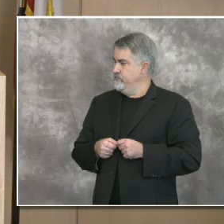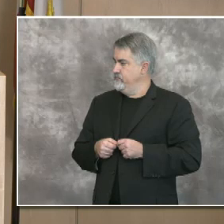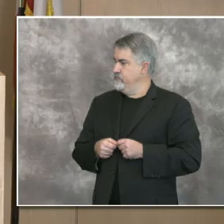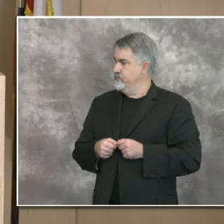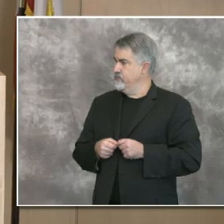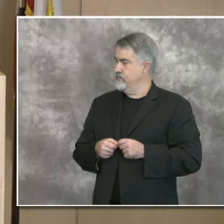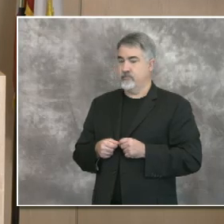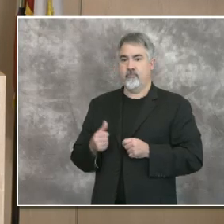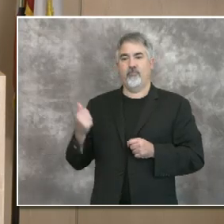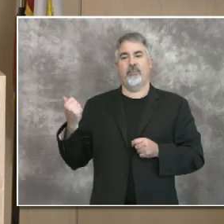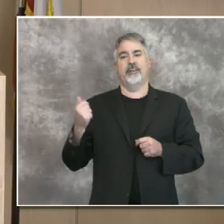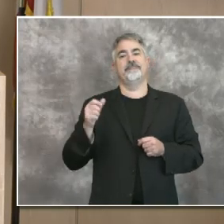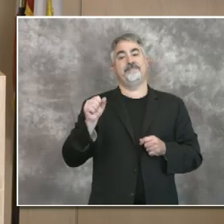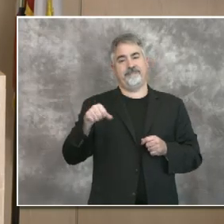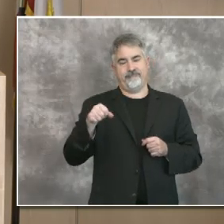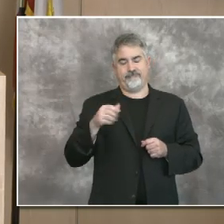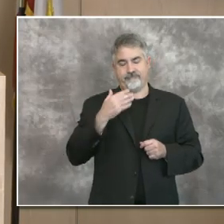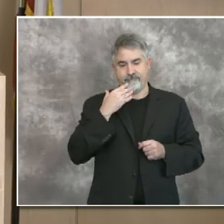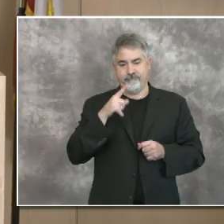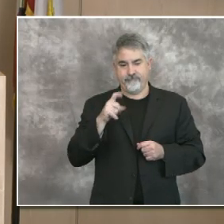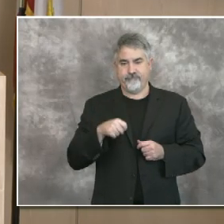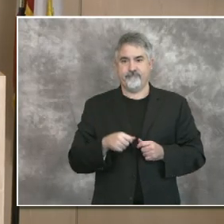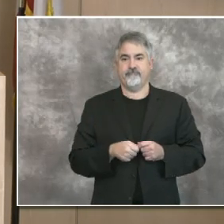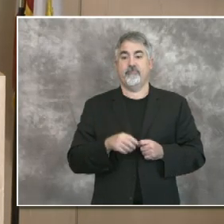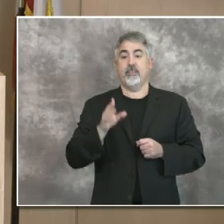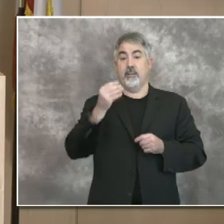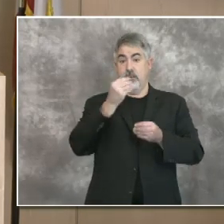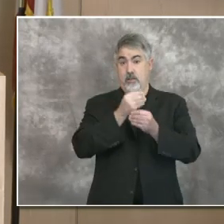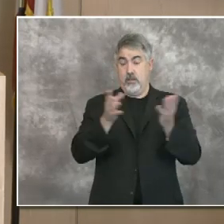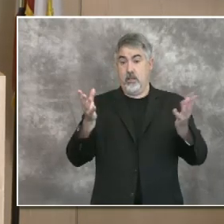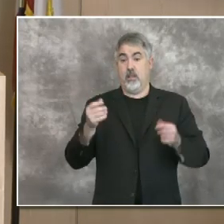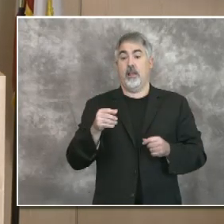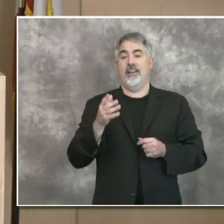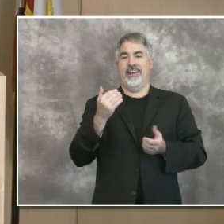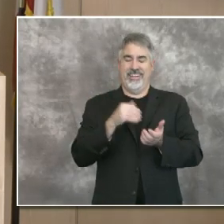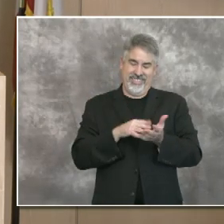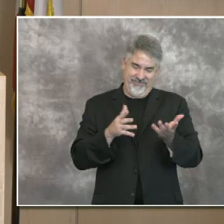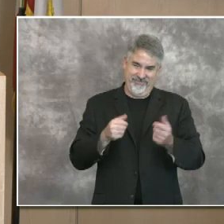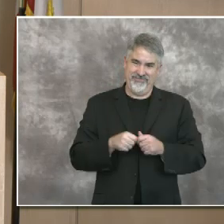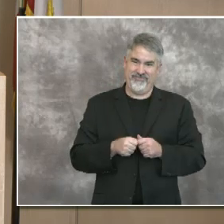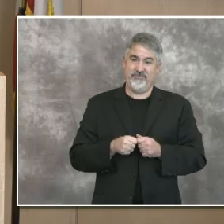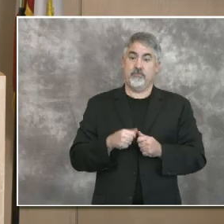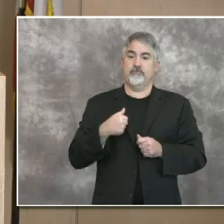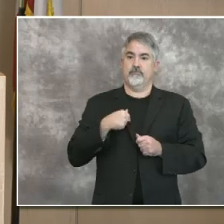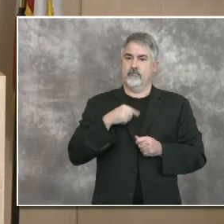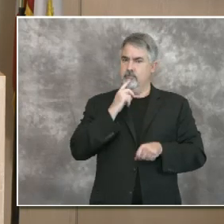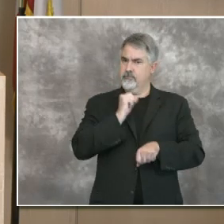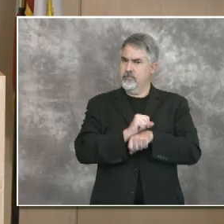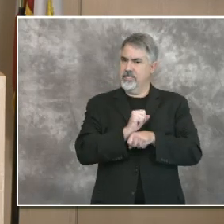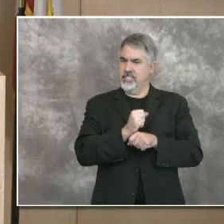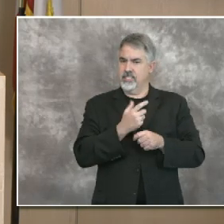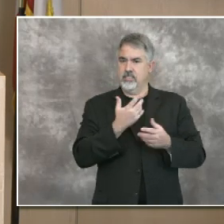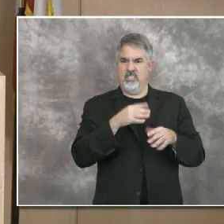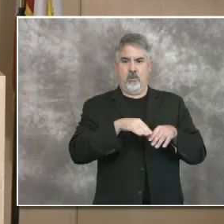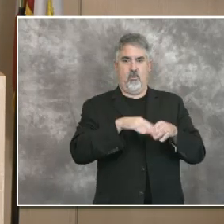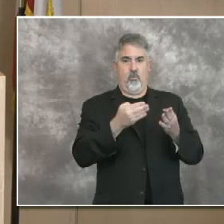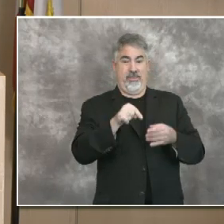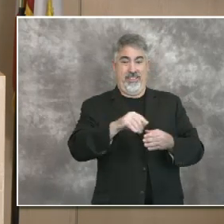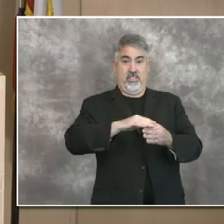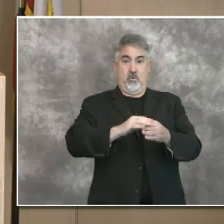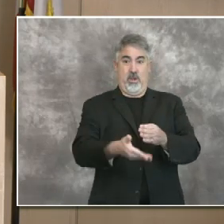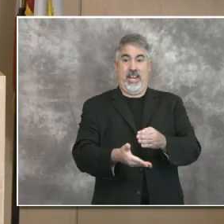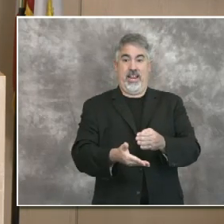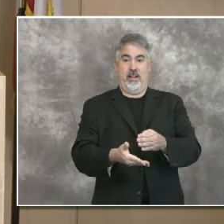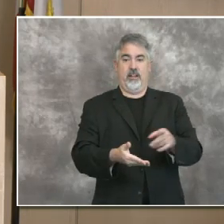Thank you for that question and the opportunity to share this information with you once again. We indeed are opening up this weekend at